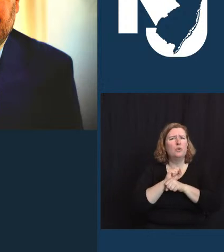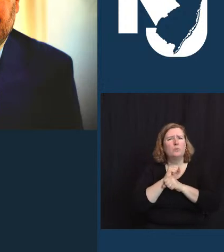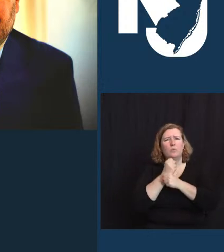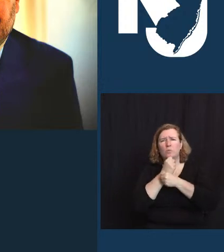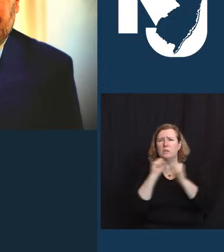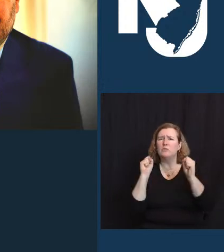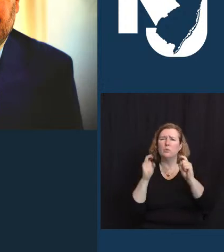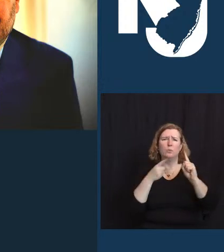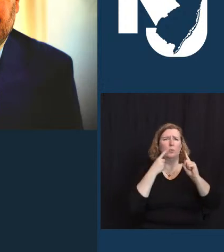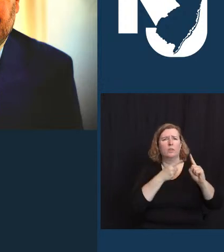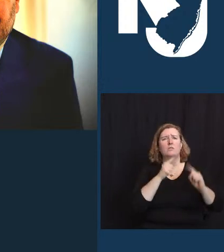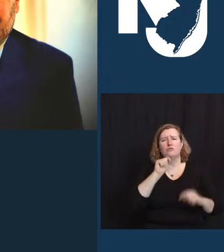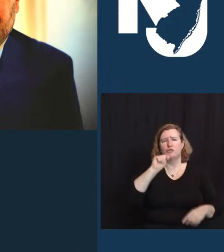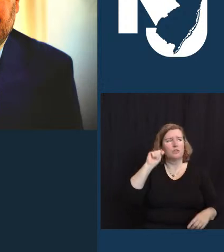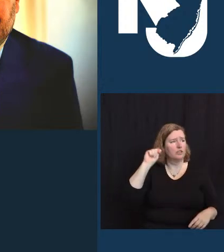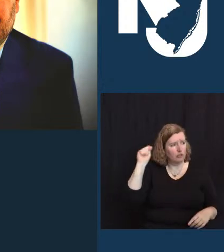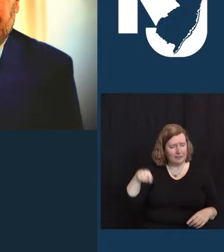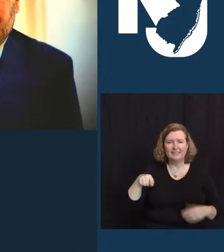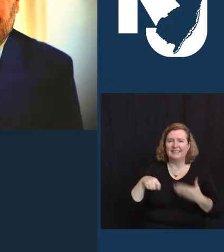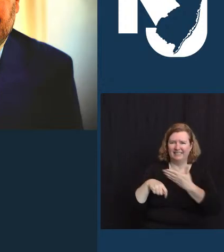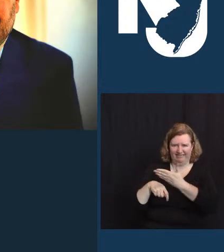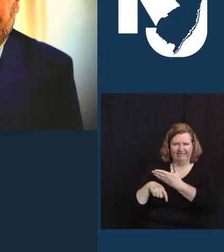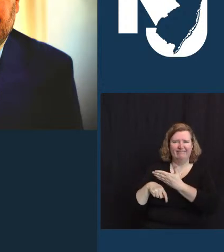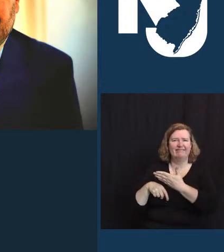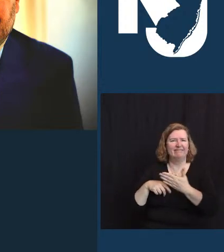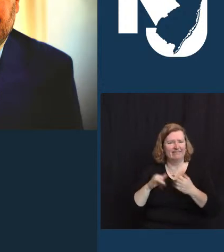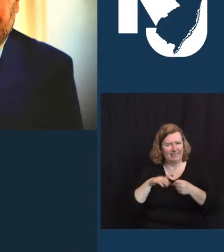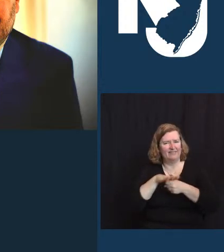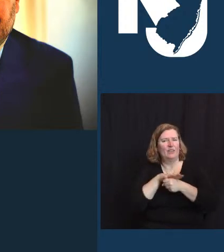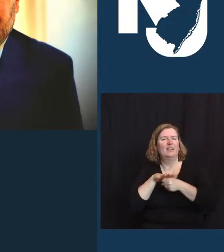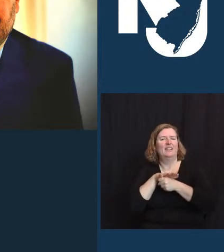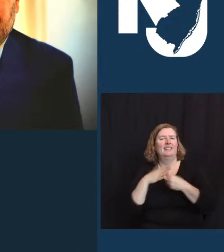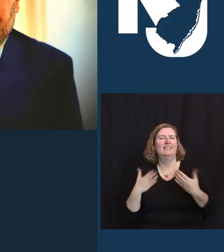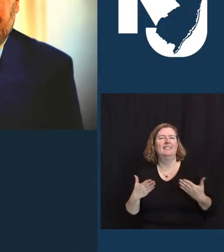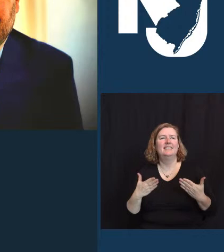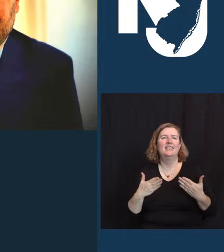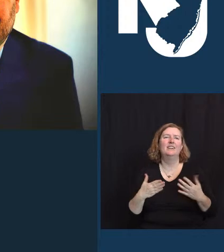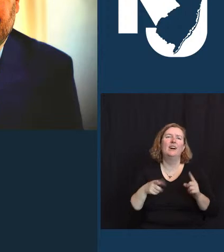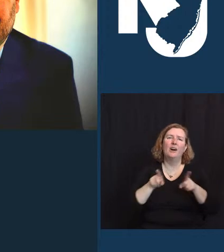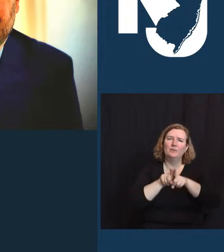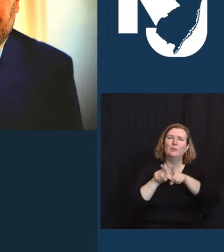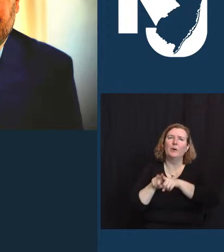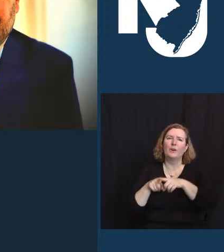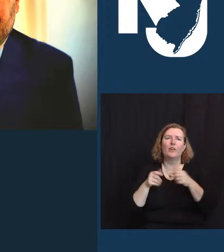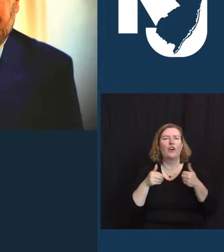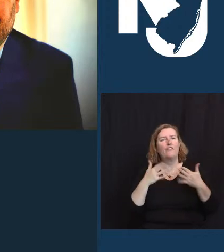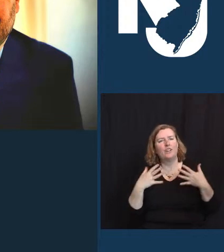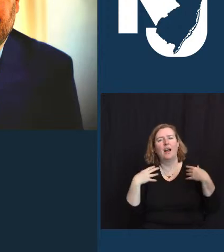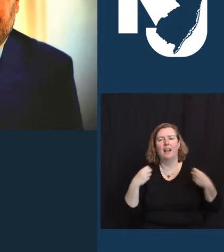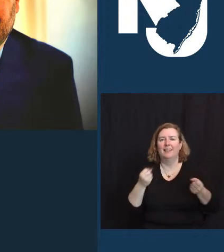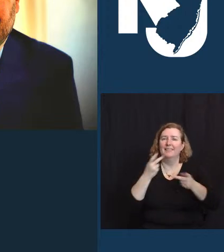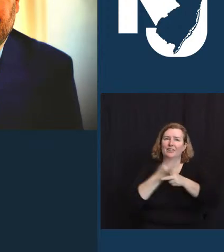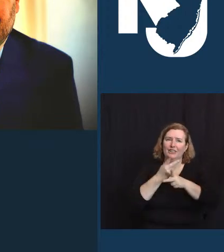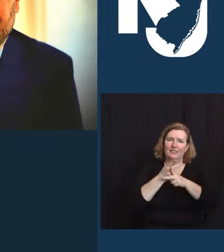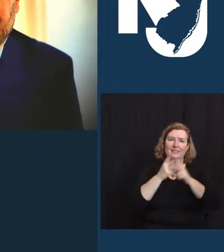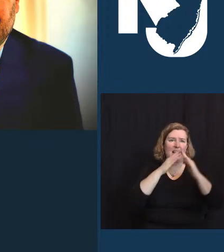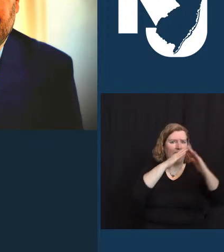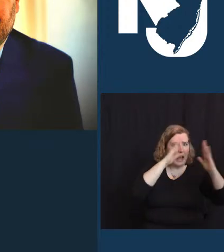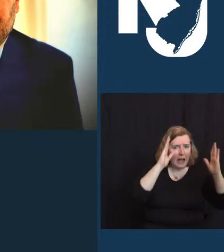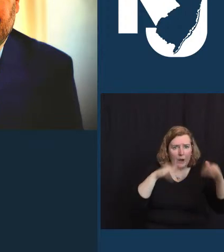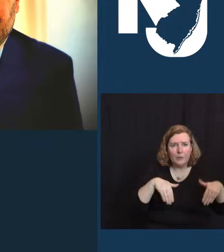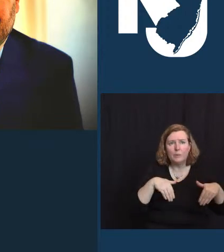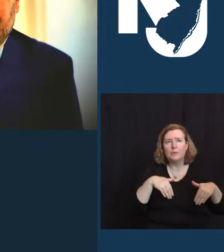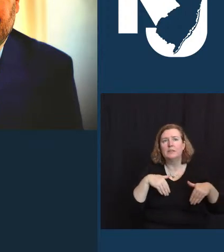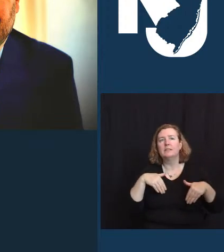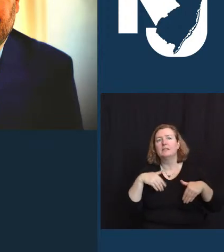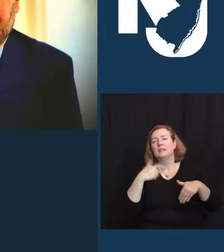Trenton, which, in addition to feeding those in the community who need a healthy meal, also offers health care and housing assistance, addiction treatment, and